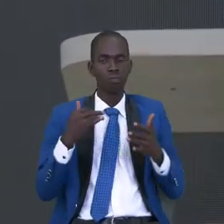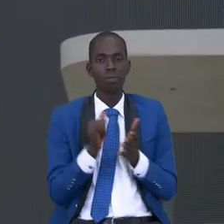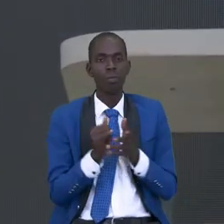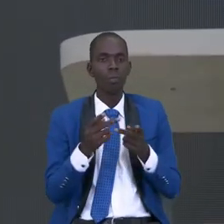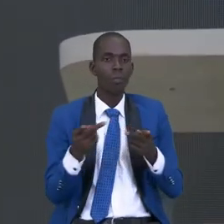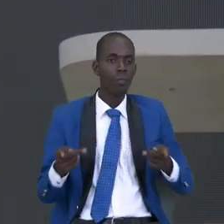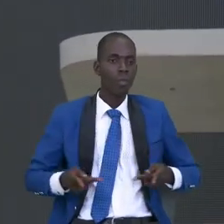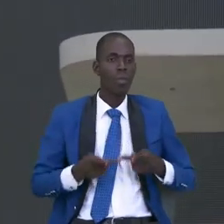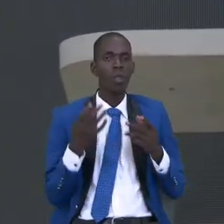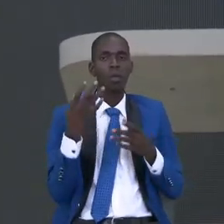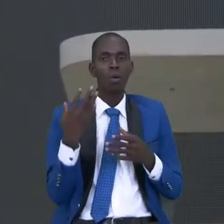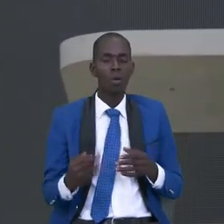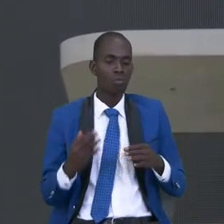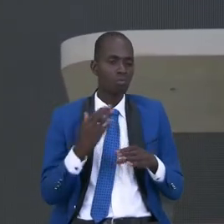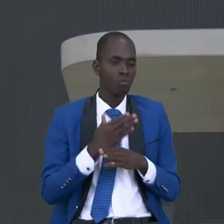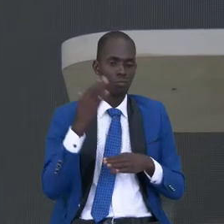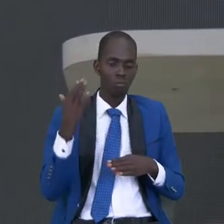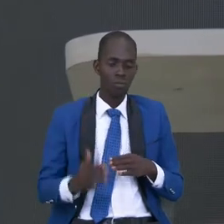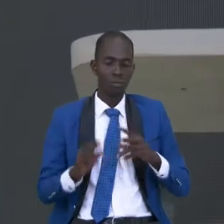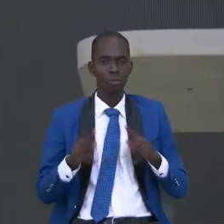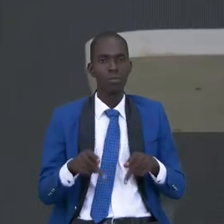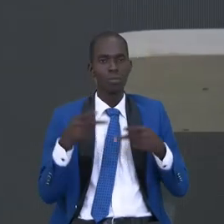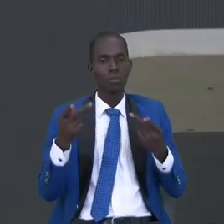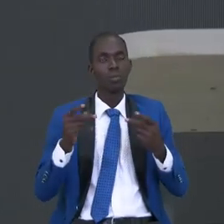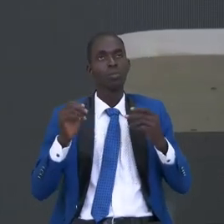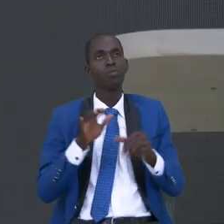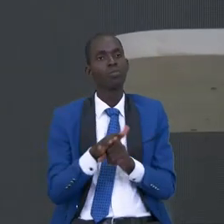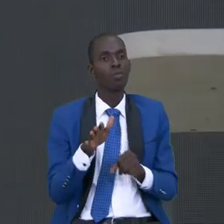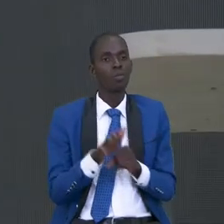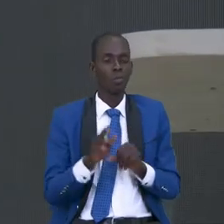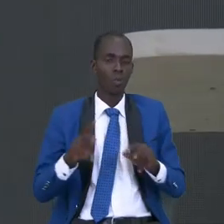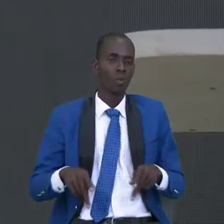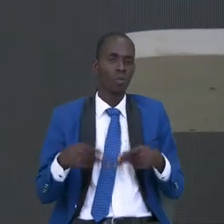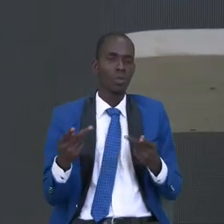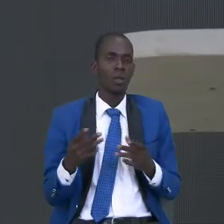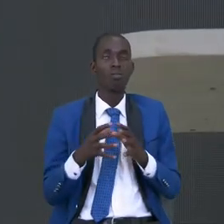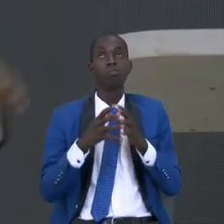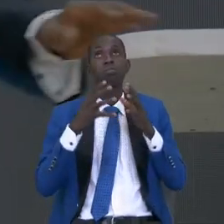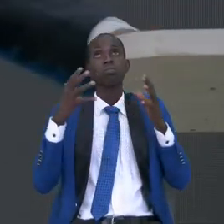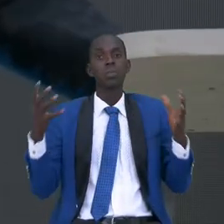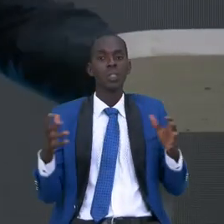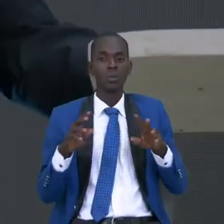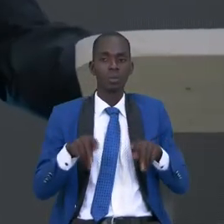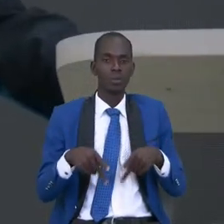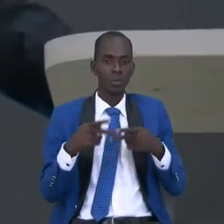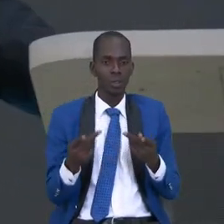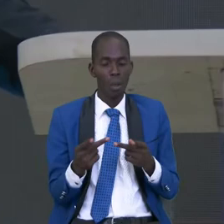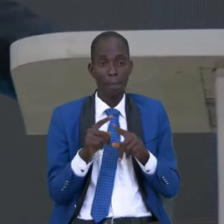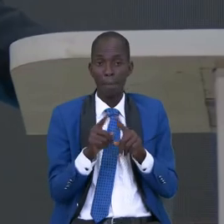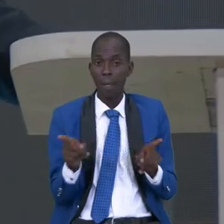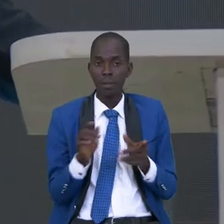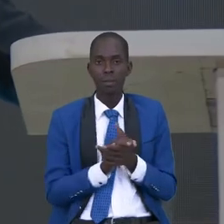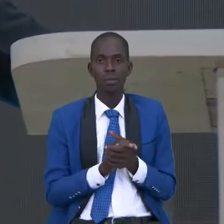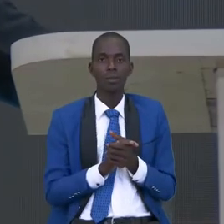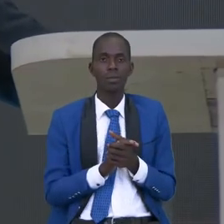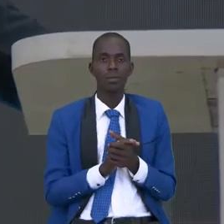place of total provision, sufficient provision, abundant provision. But